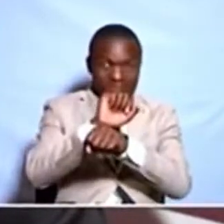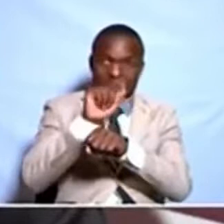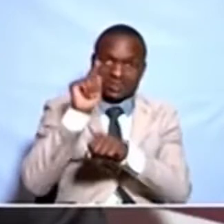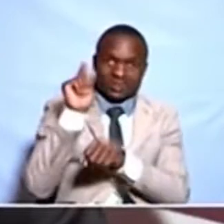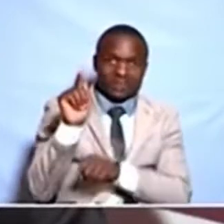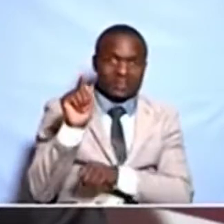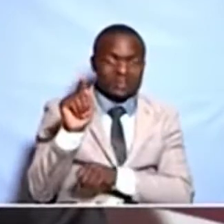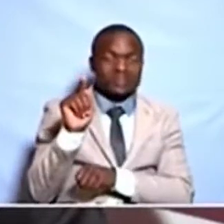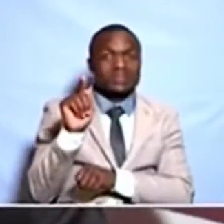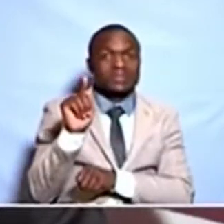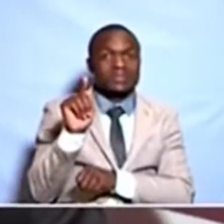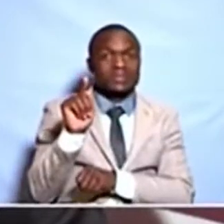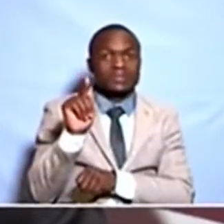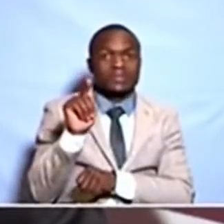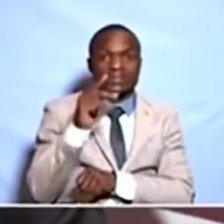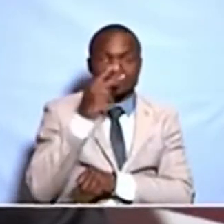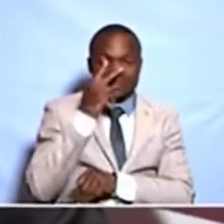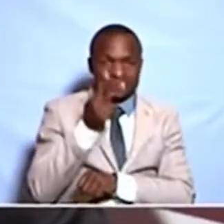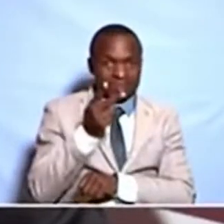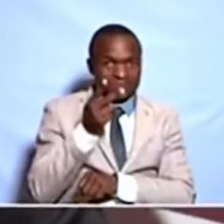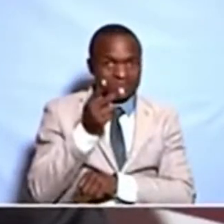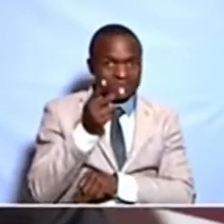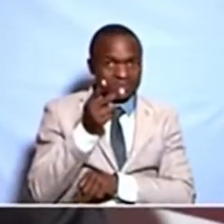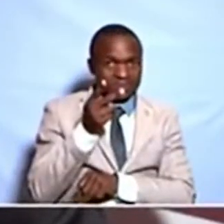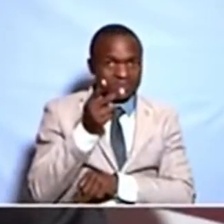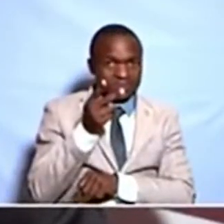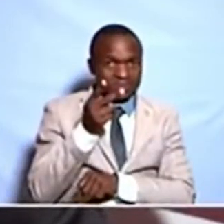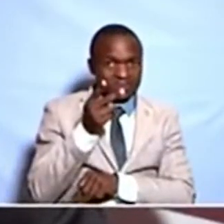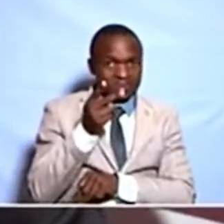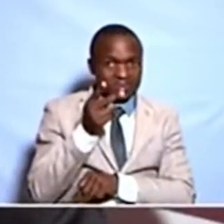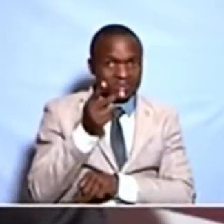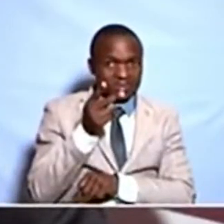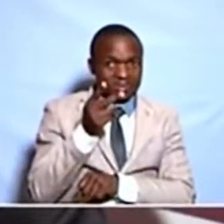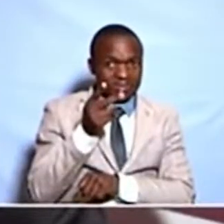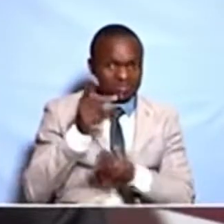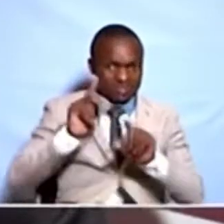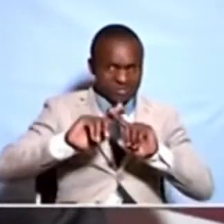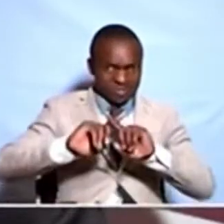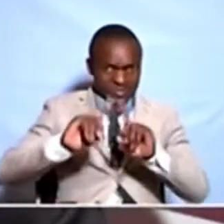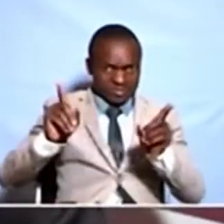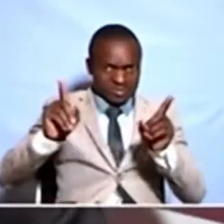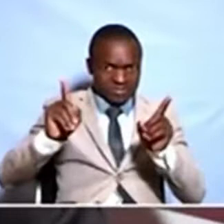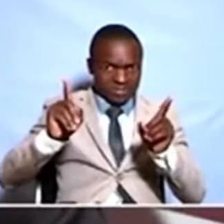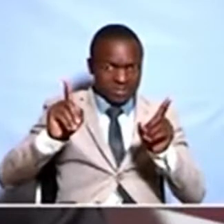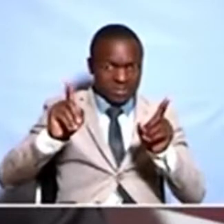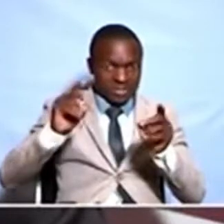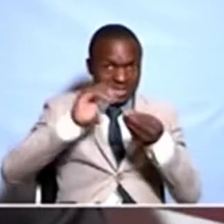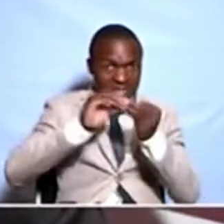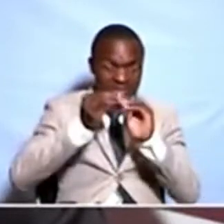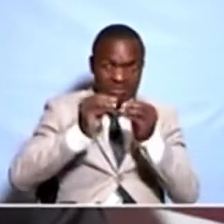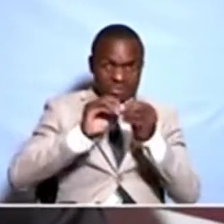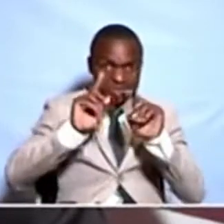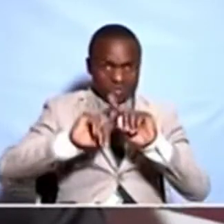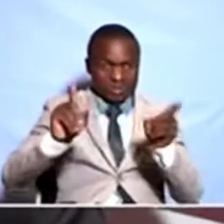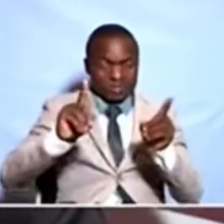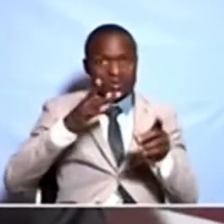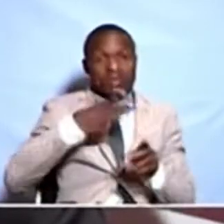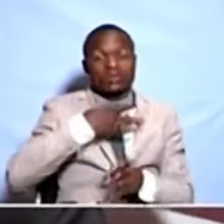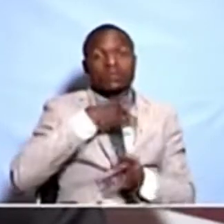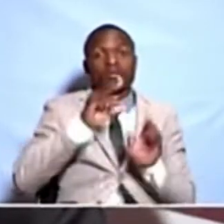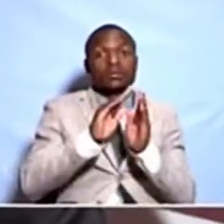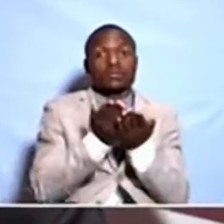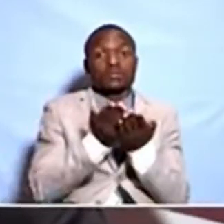realized the engine number was actually different from the one that is on the white book. Let's say it's a Toyota Corolla,